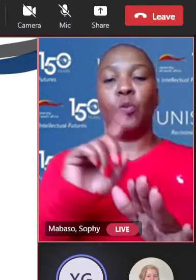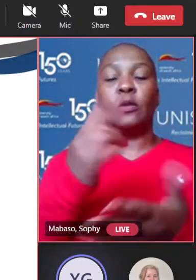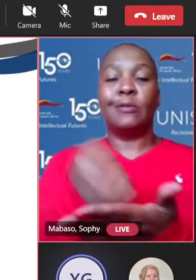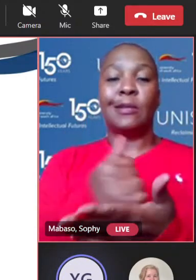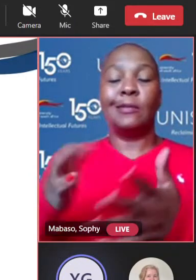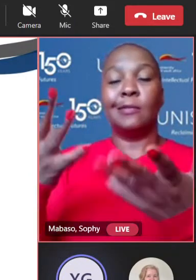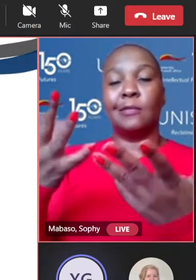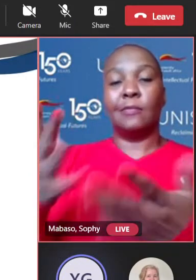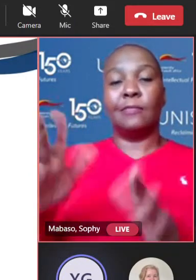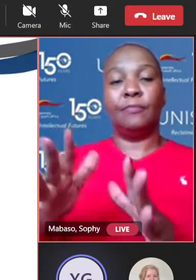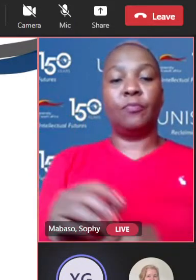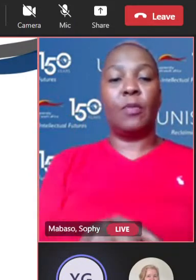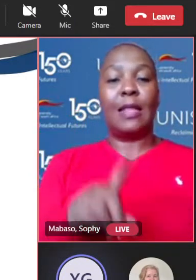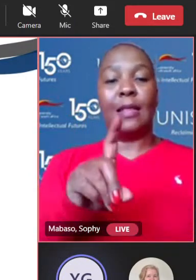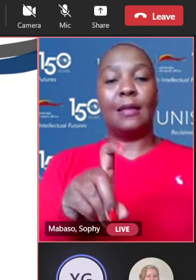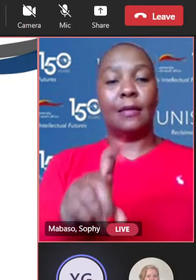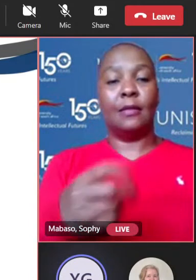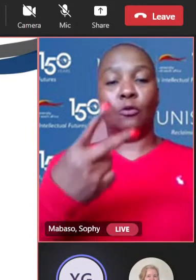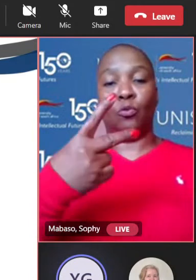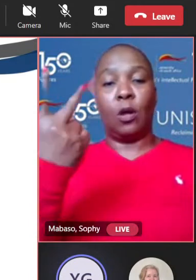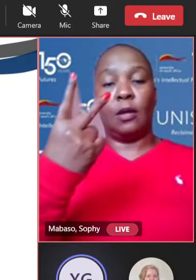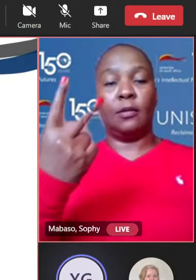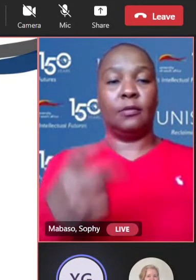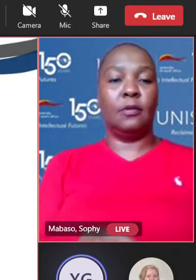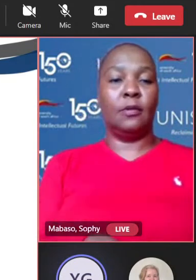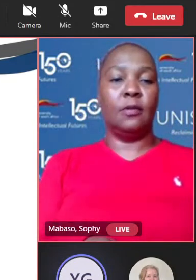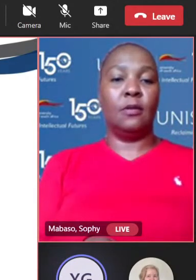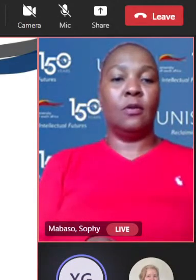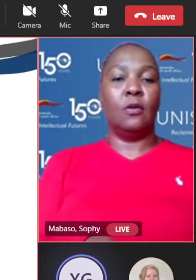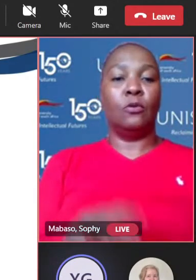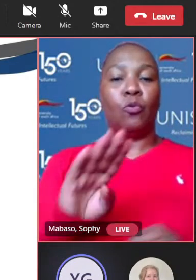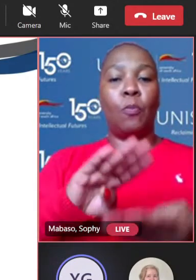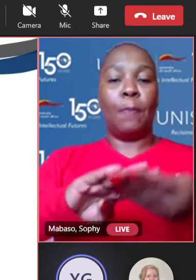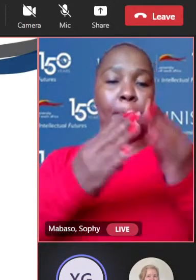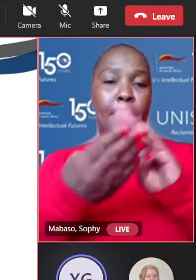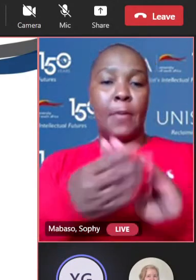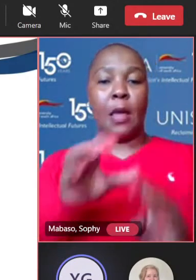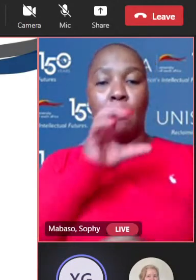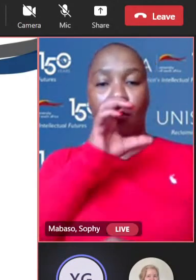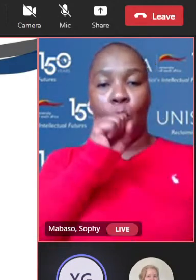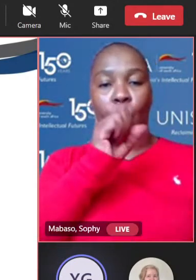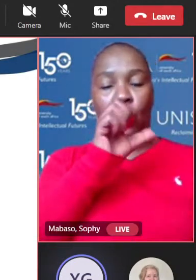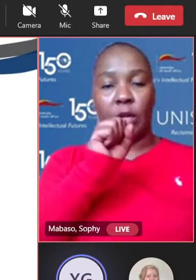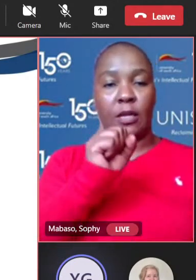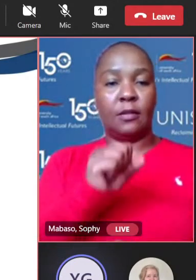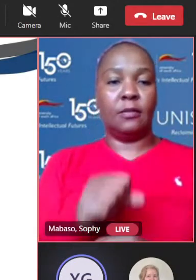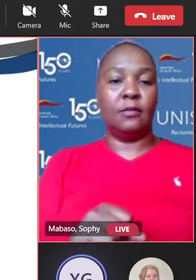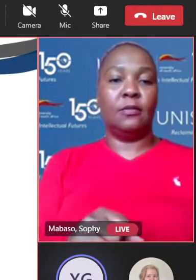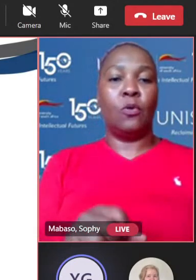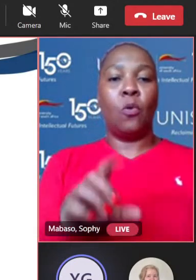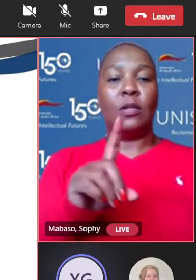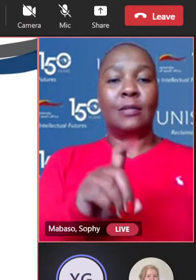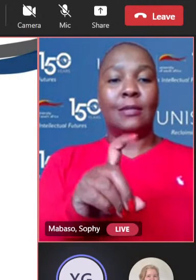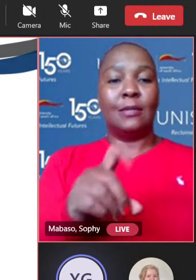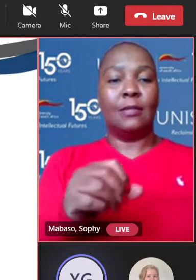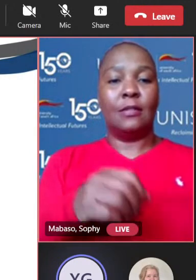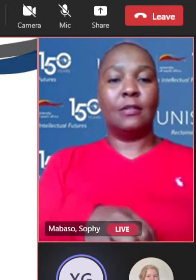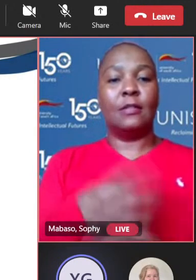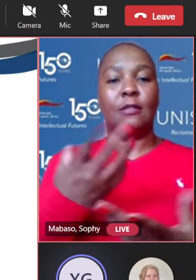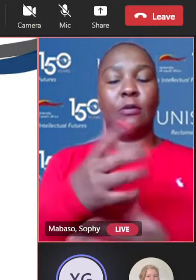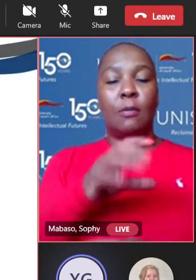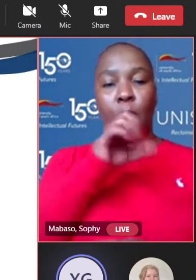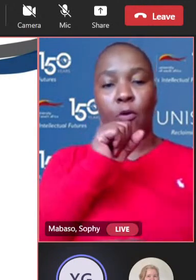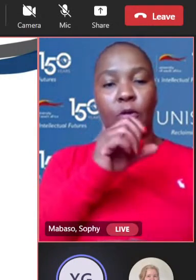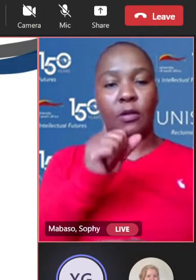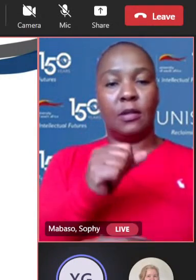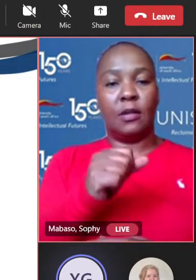it twice for it to become orange. If I click it once, then it becomes orange. The second time I click it, it now will